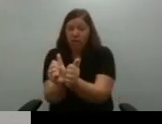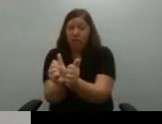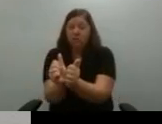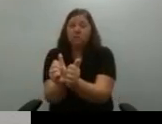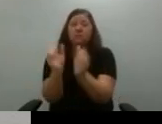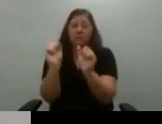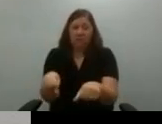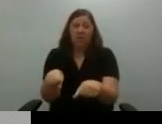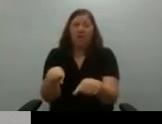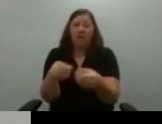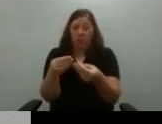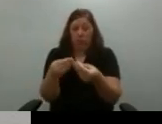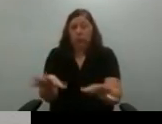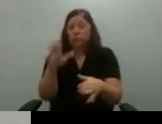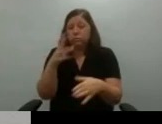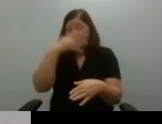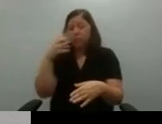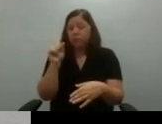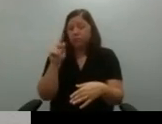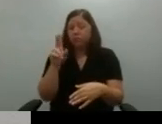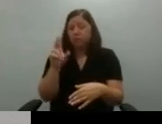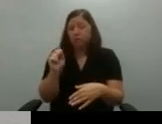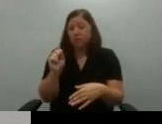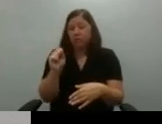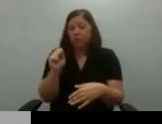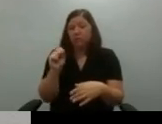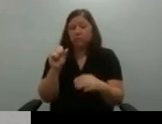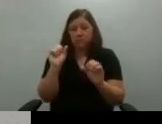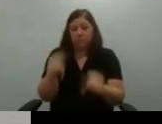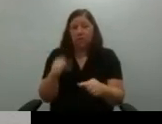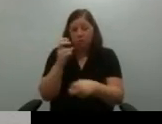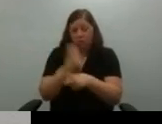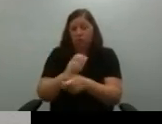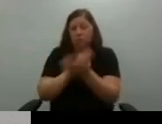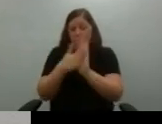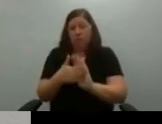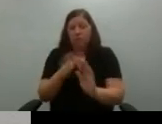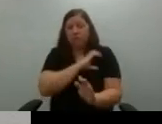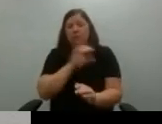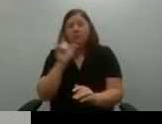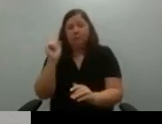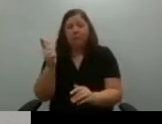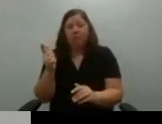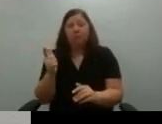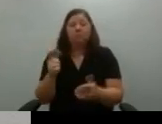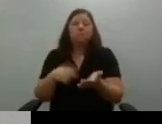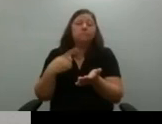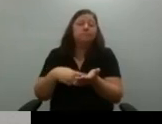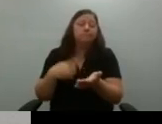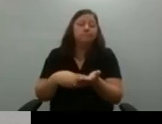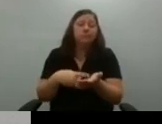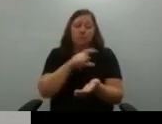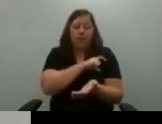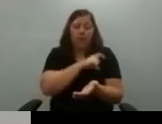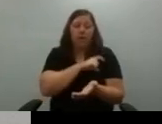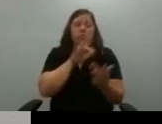you to lose your immigration status. In some cases, the police may contact ICE, and ICE will come to pick